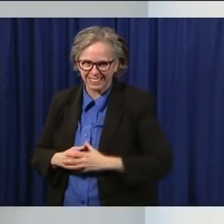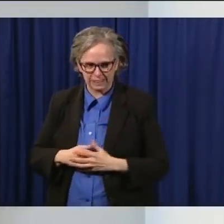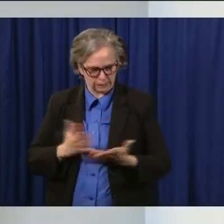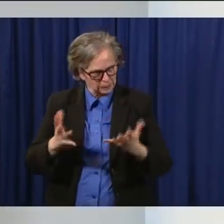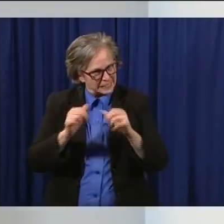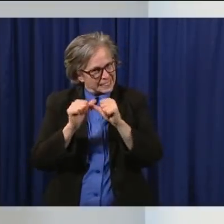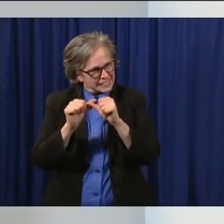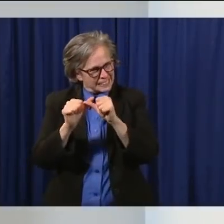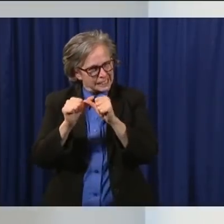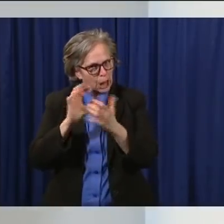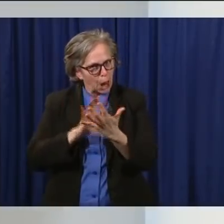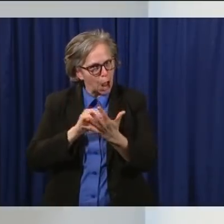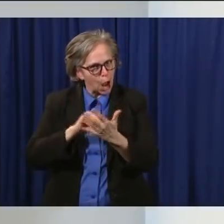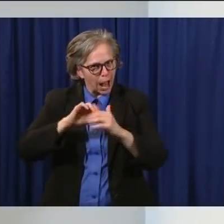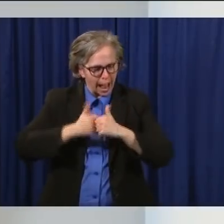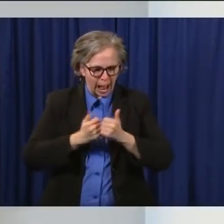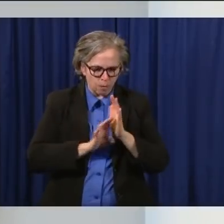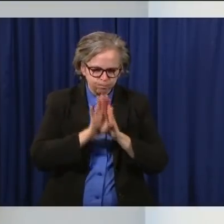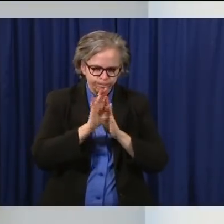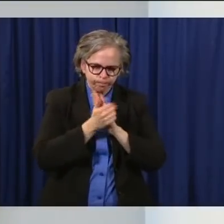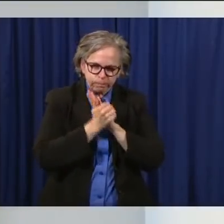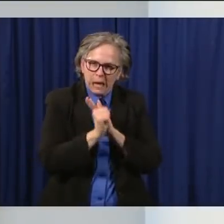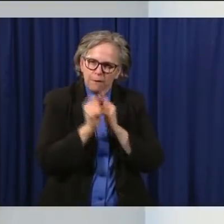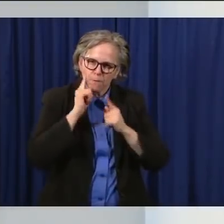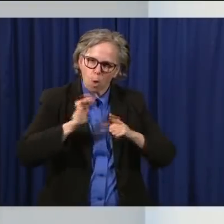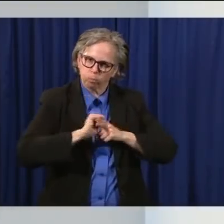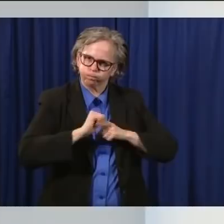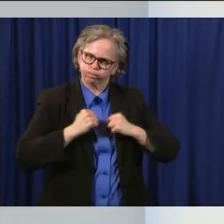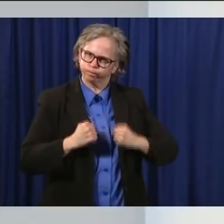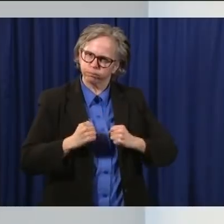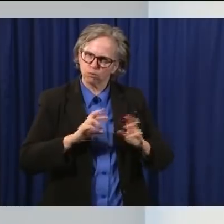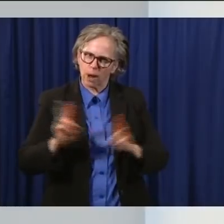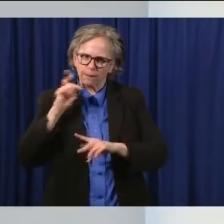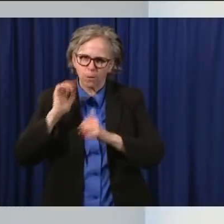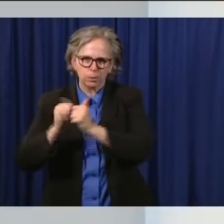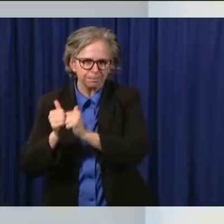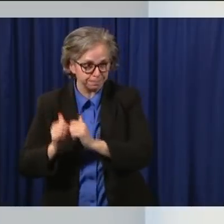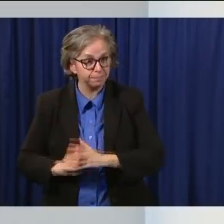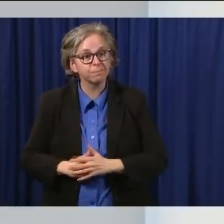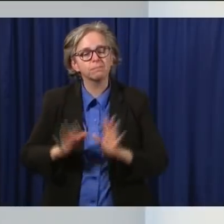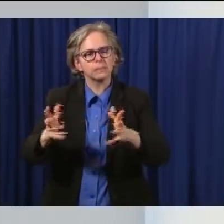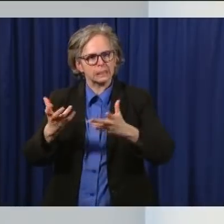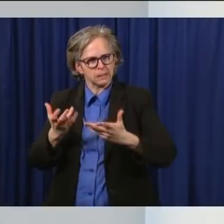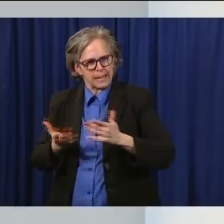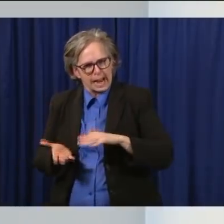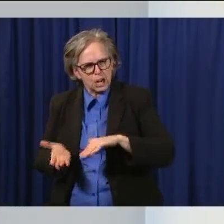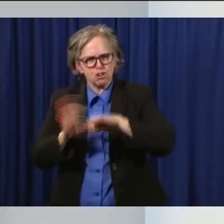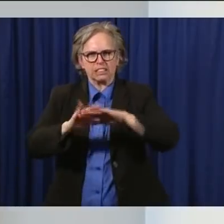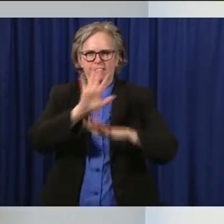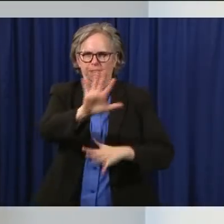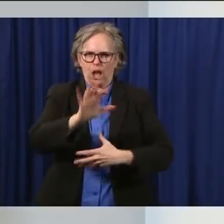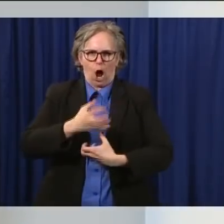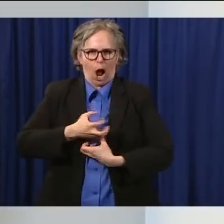way. We build confidence in our strategies with every week that goes by, that when